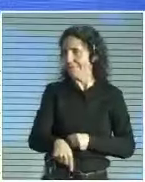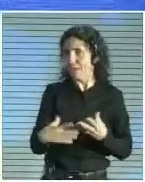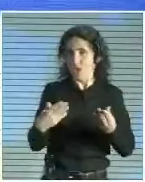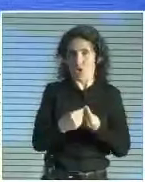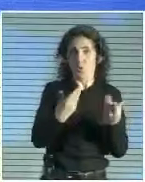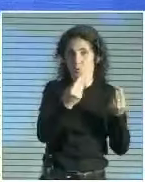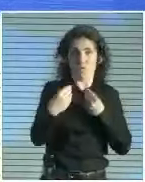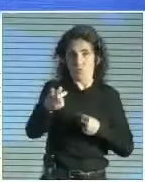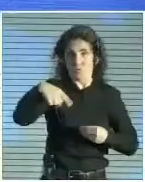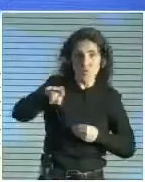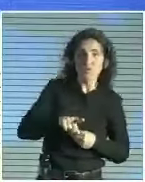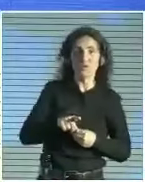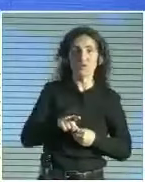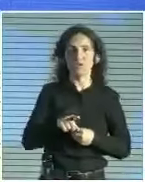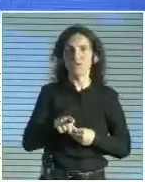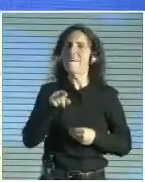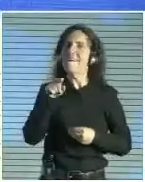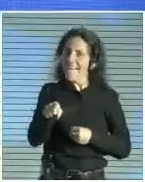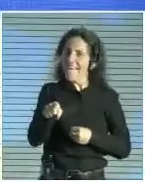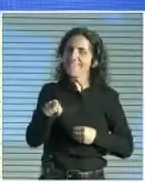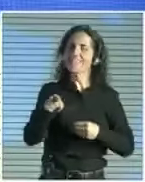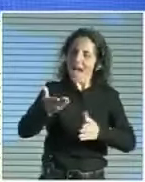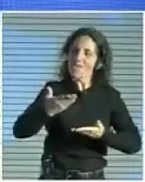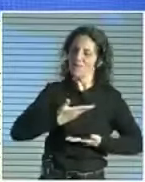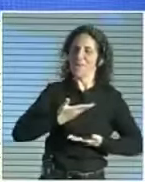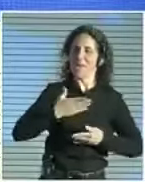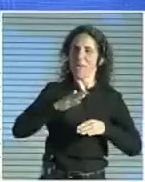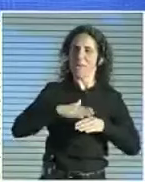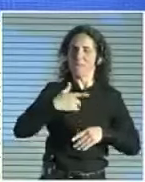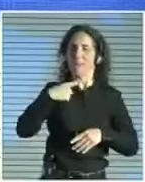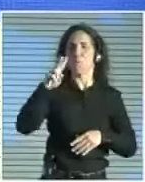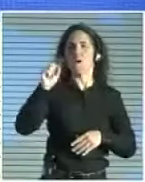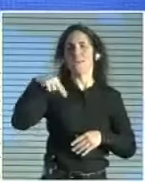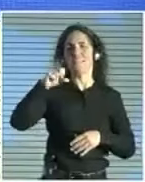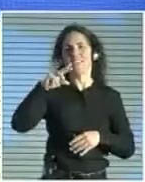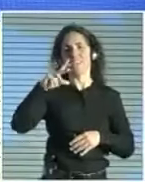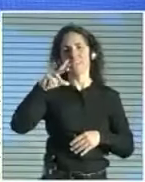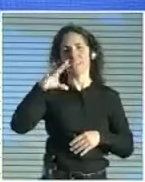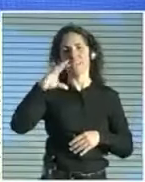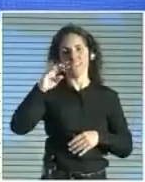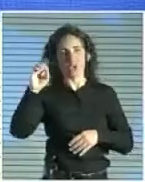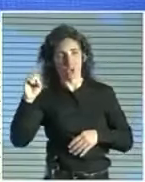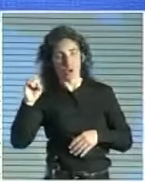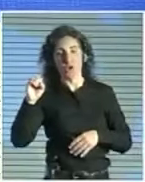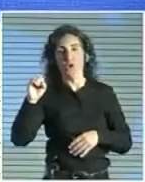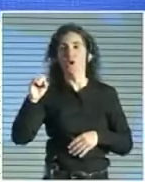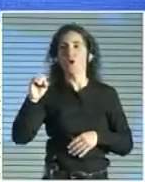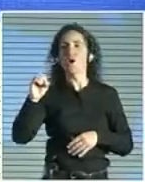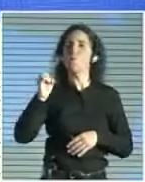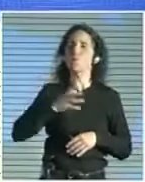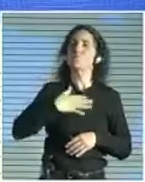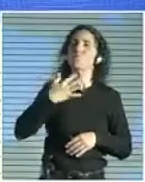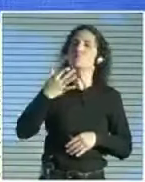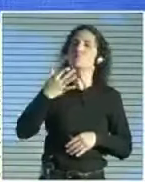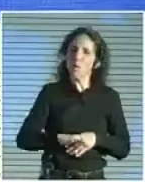to deliver the message, because we also need the message to come from abroad. If Juan Jose comes and tells